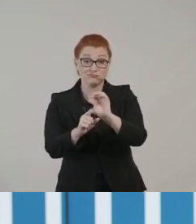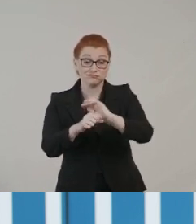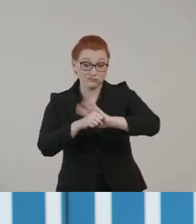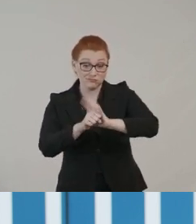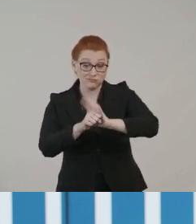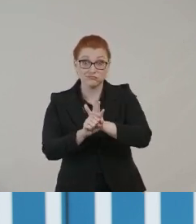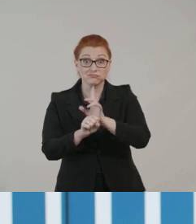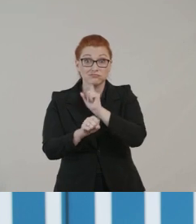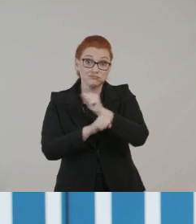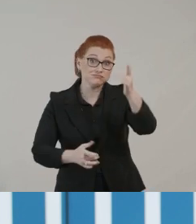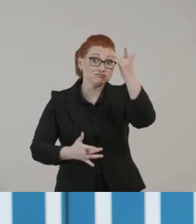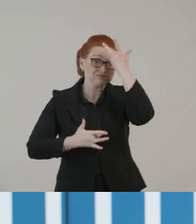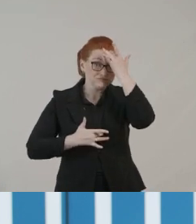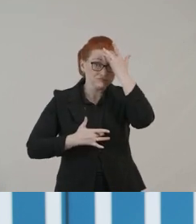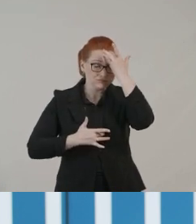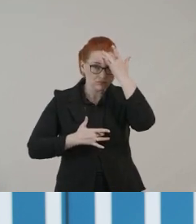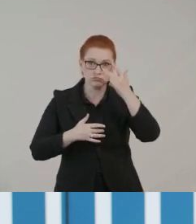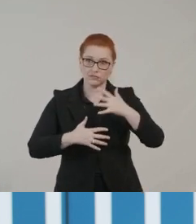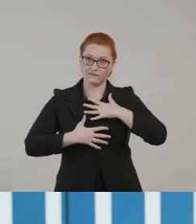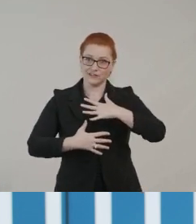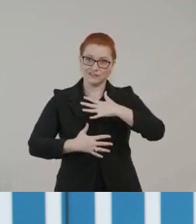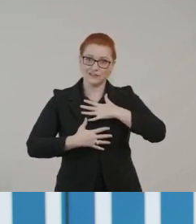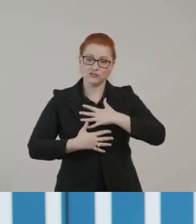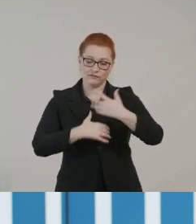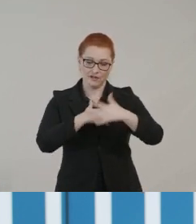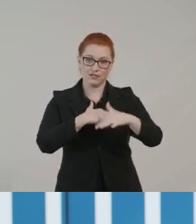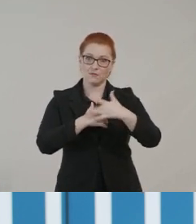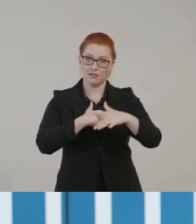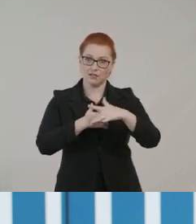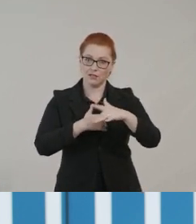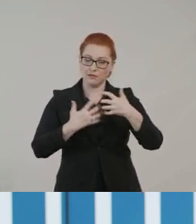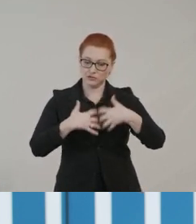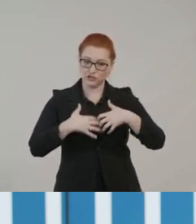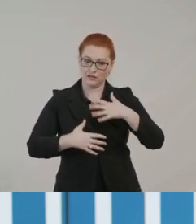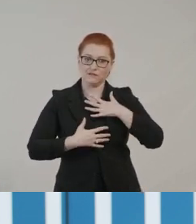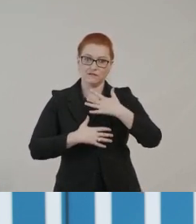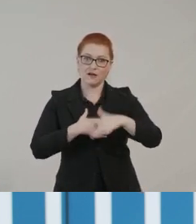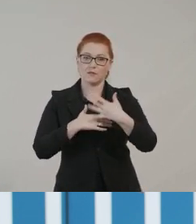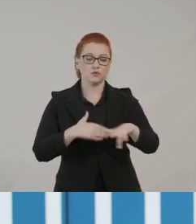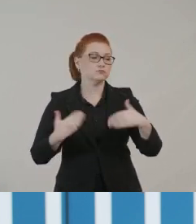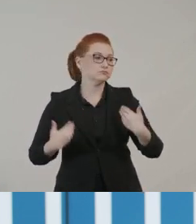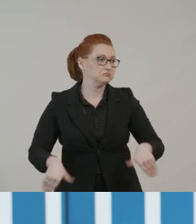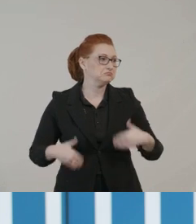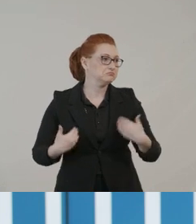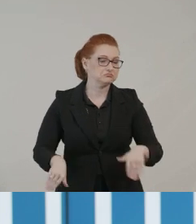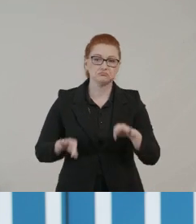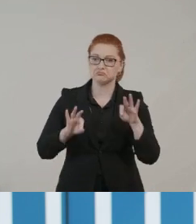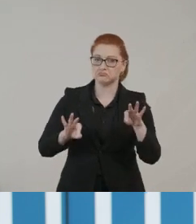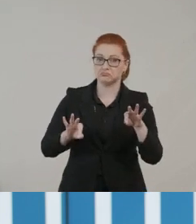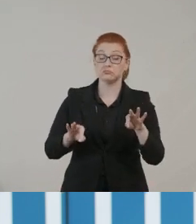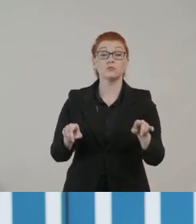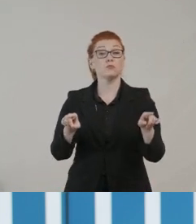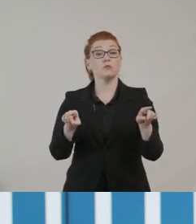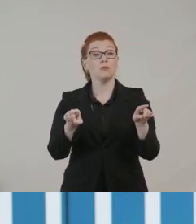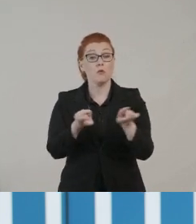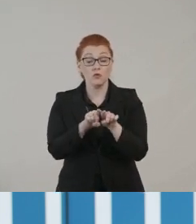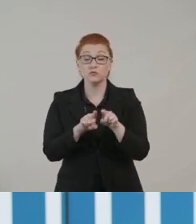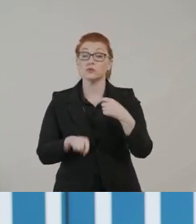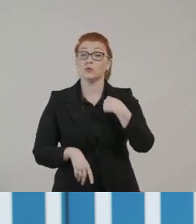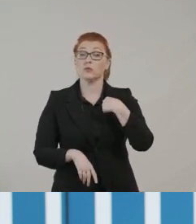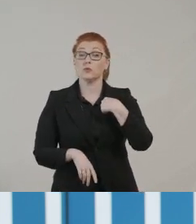if you need it. We've also been able to, where necessary, surge ventilators or